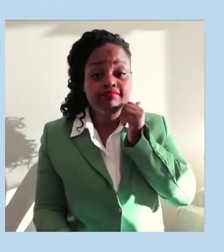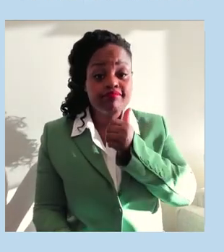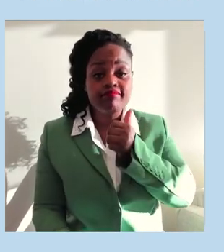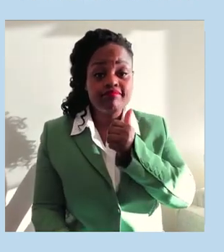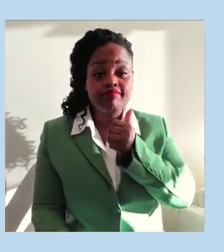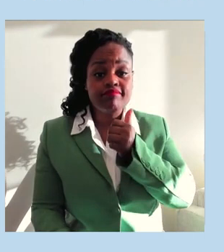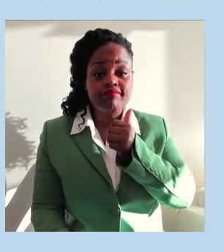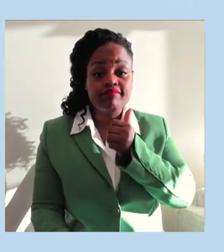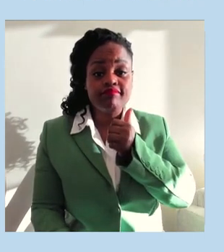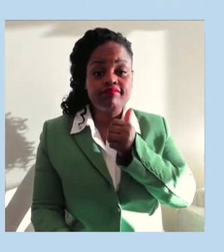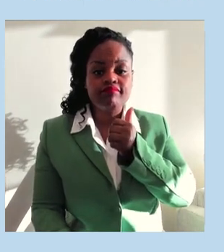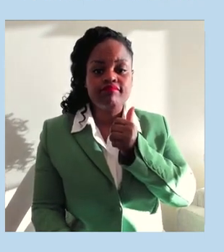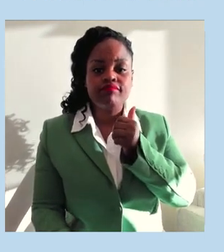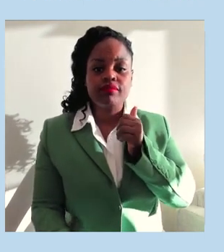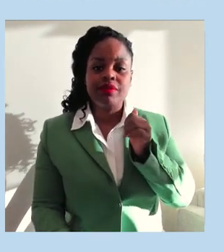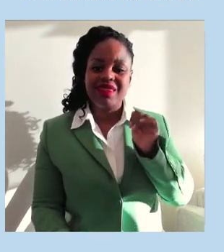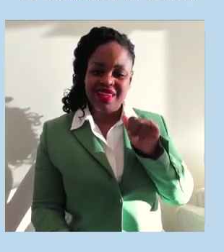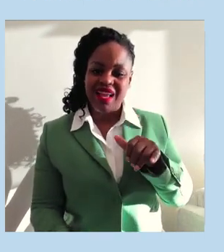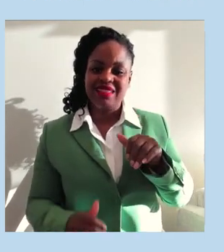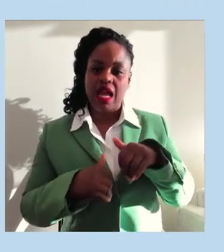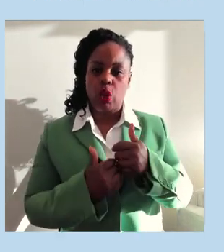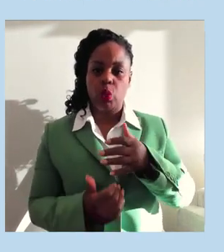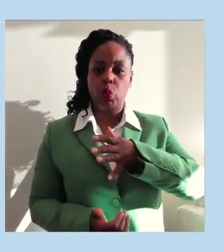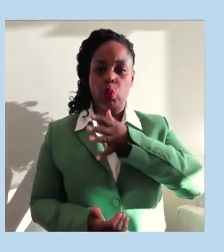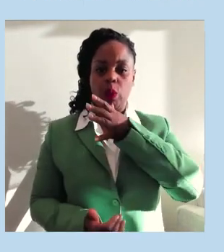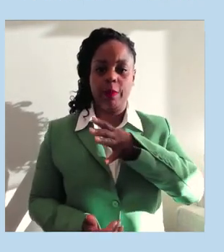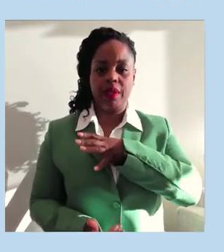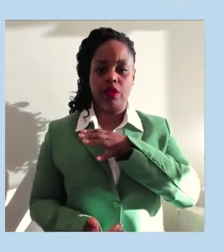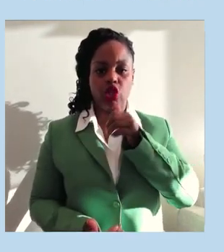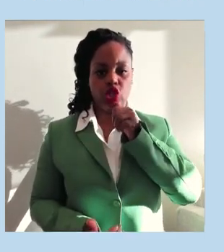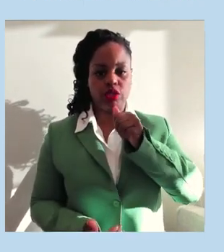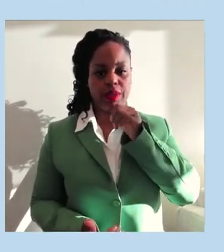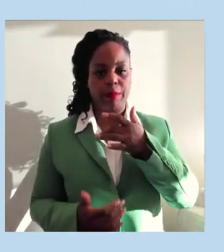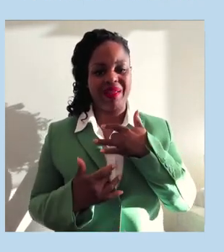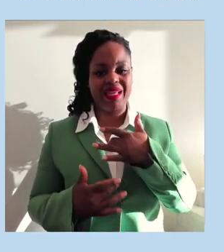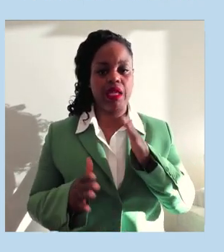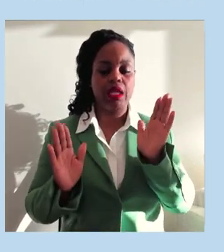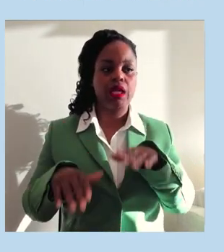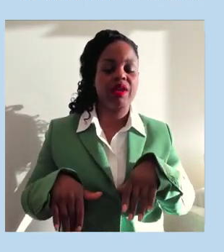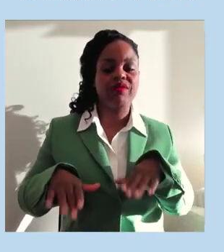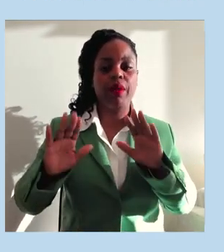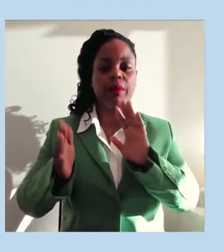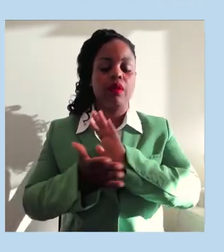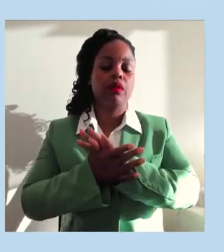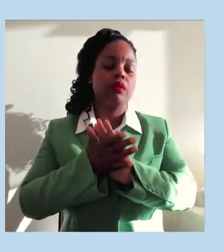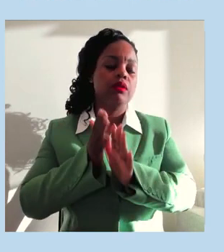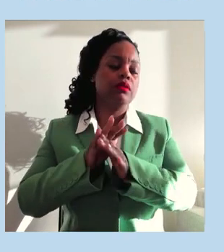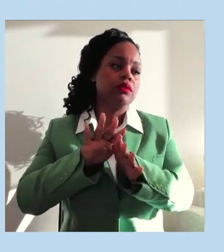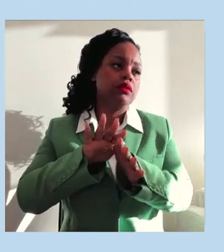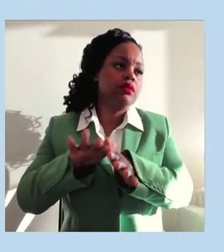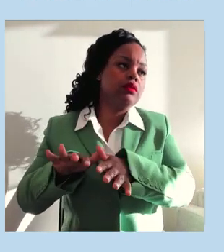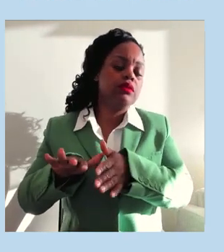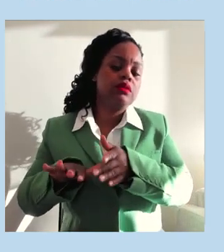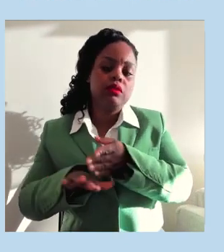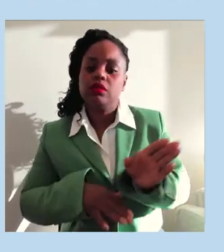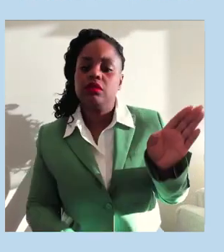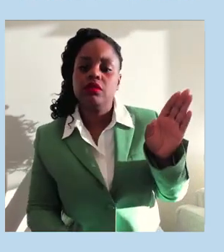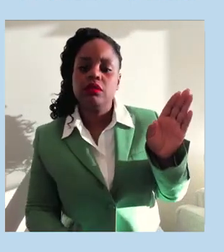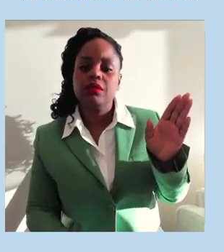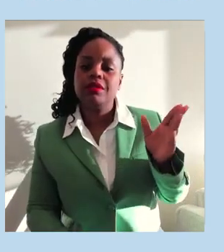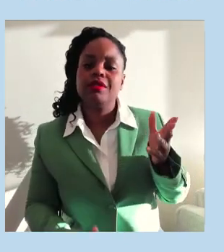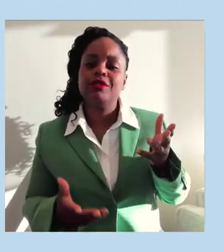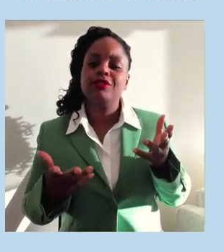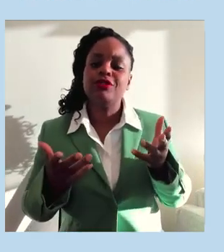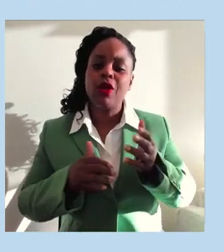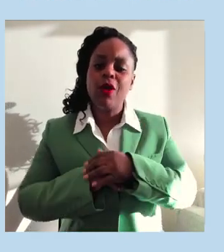subjects. These challenges absolutely doubted me. Yet my parents and family support played an essential role in overcoming these societal